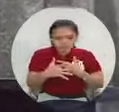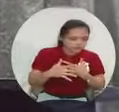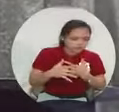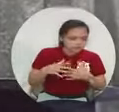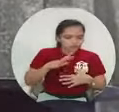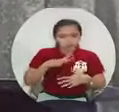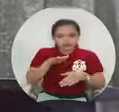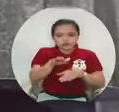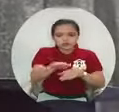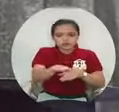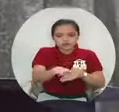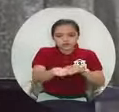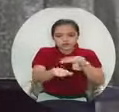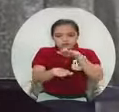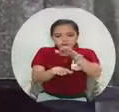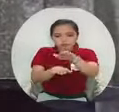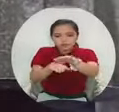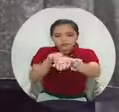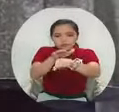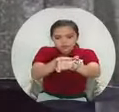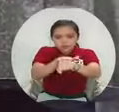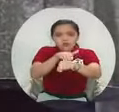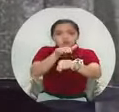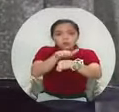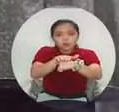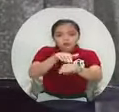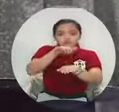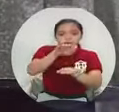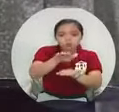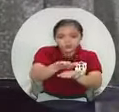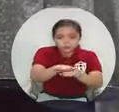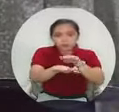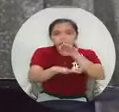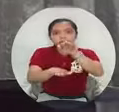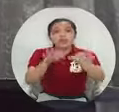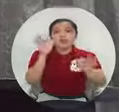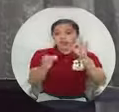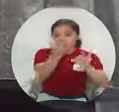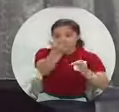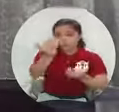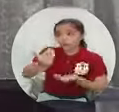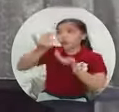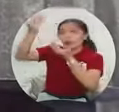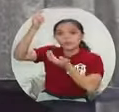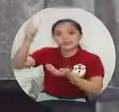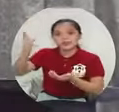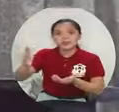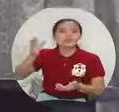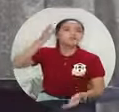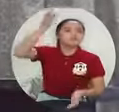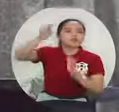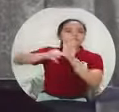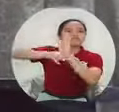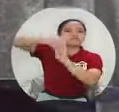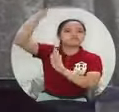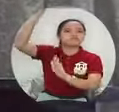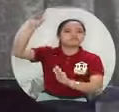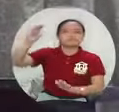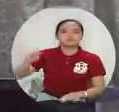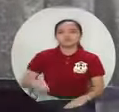productive. A person that is committed will always grow mature and will become responsible,